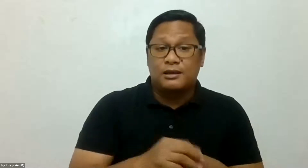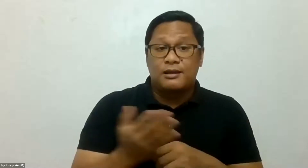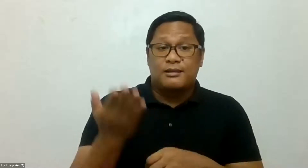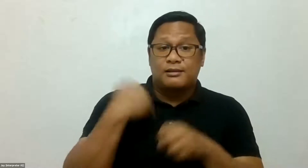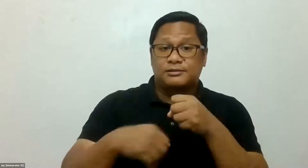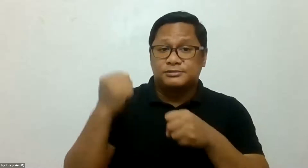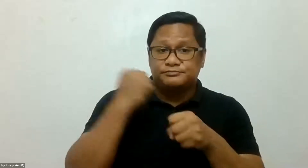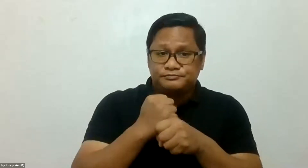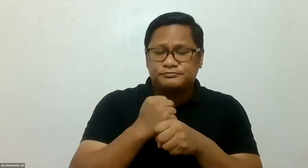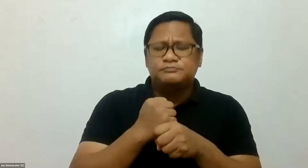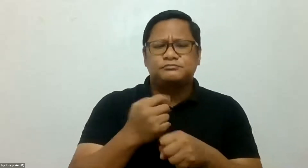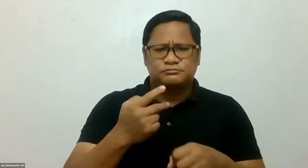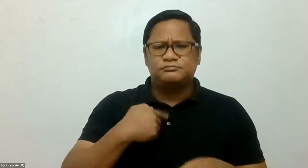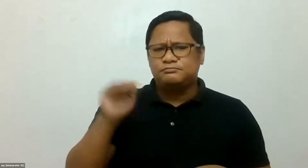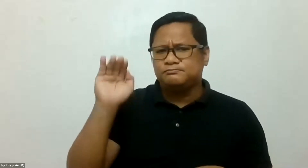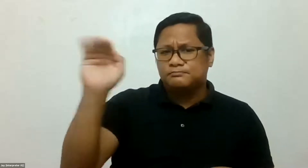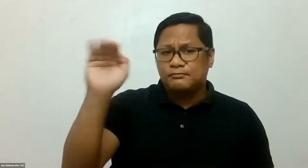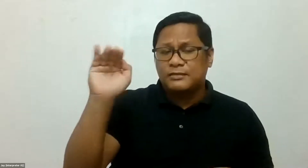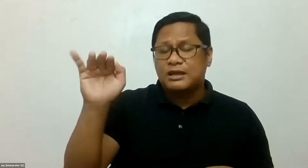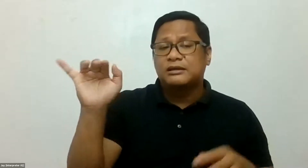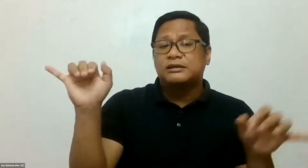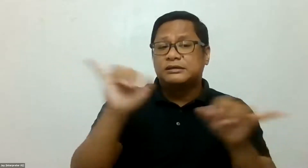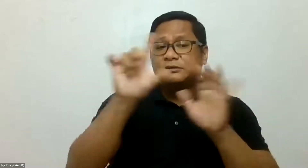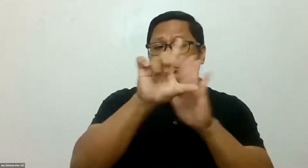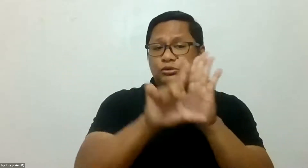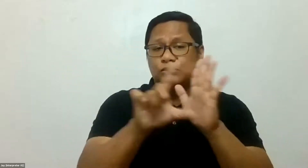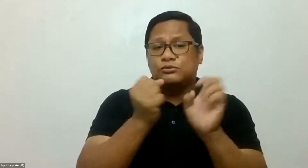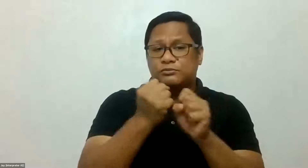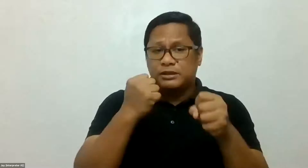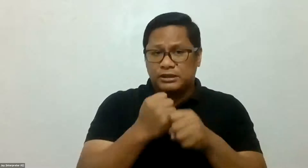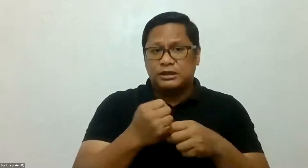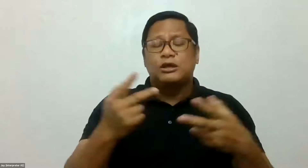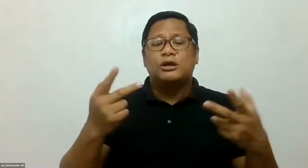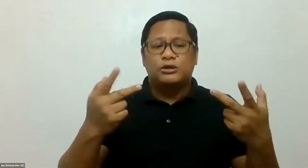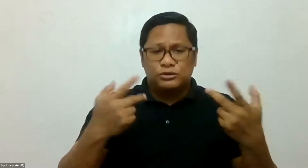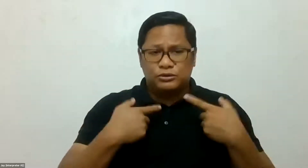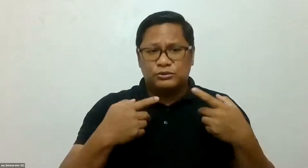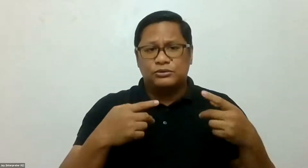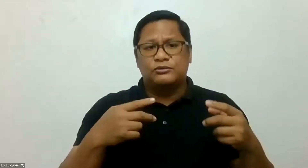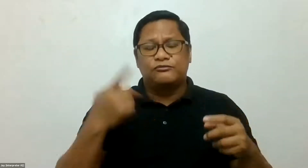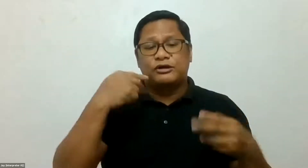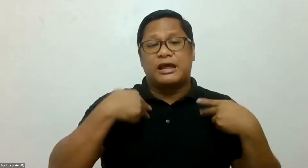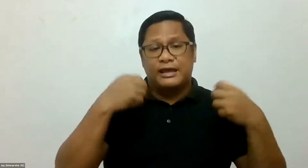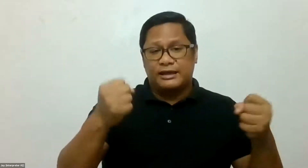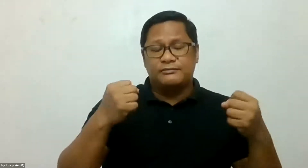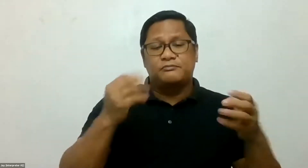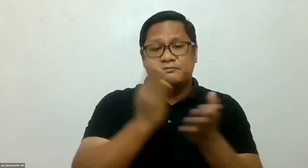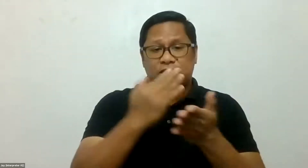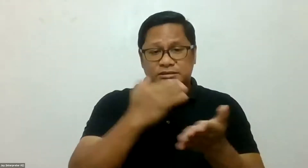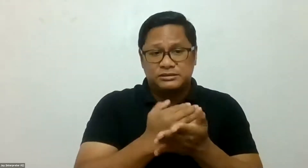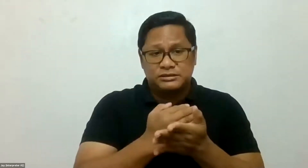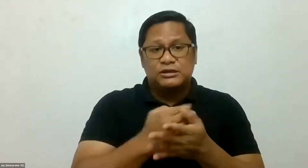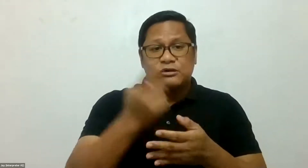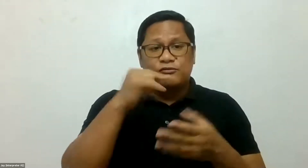I appealed to our fellow lawmakers to fight for the 2020 health budget, mainly intended for the